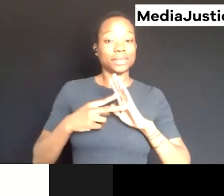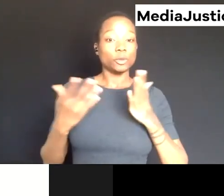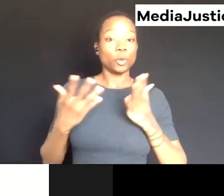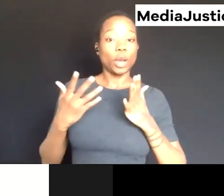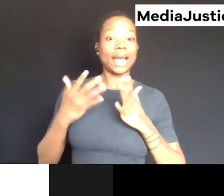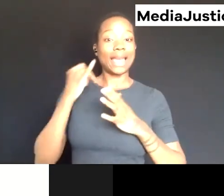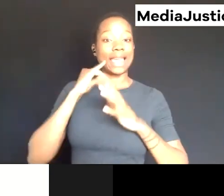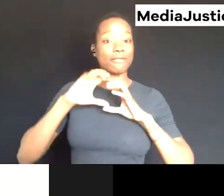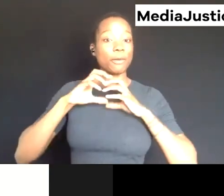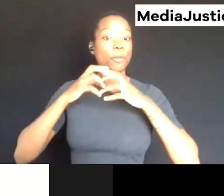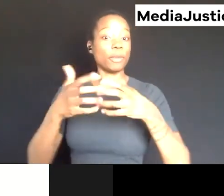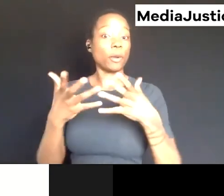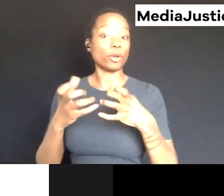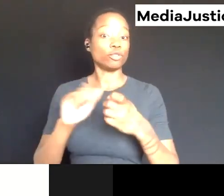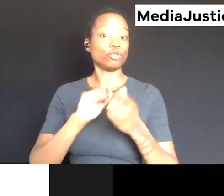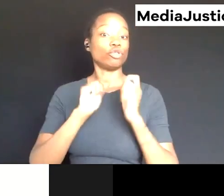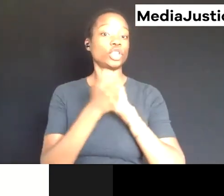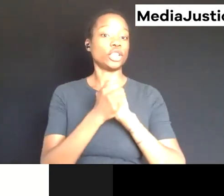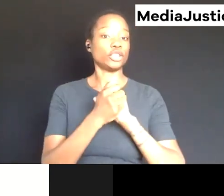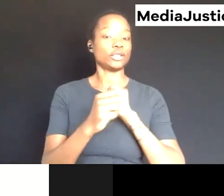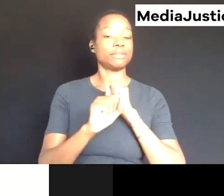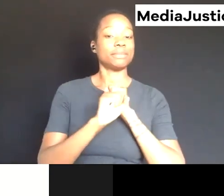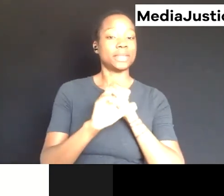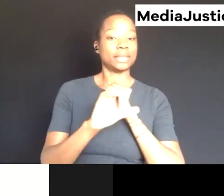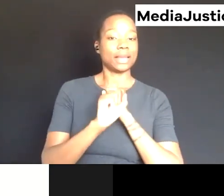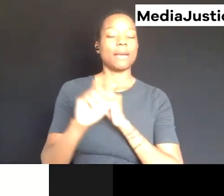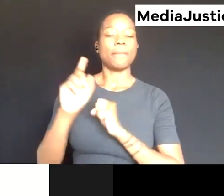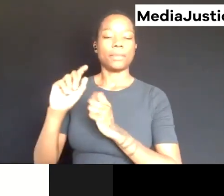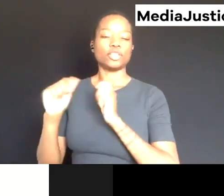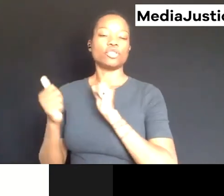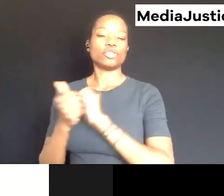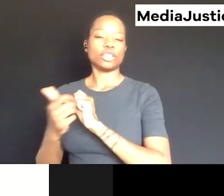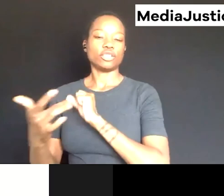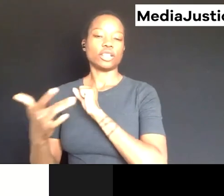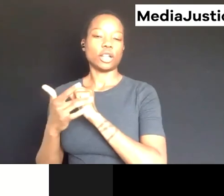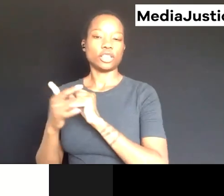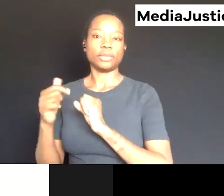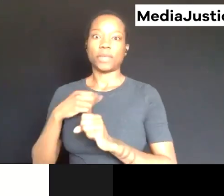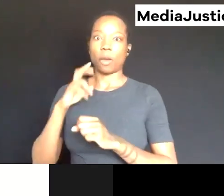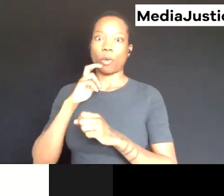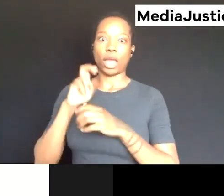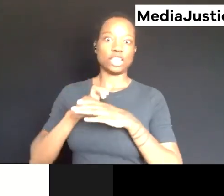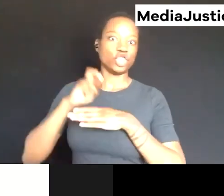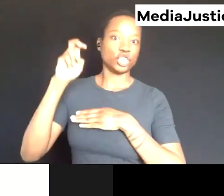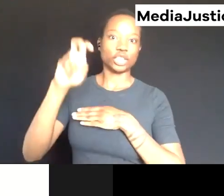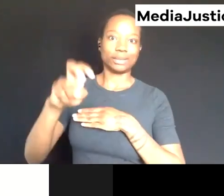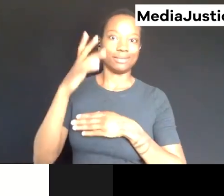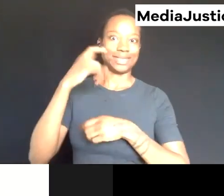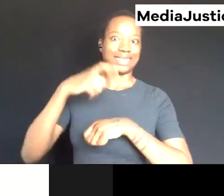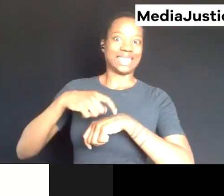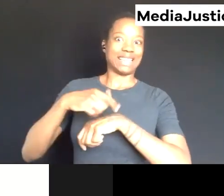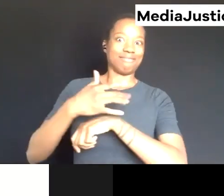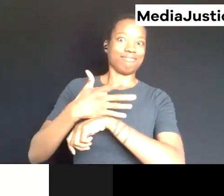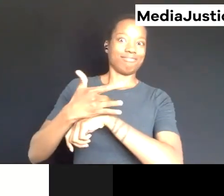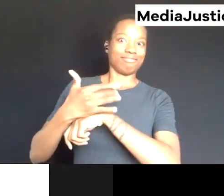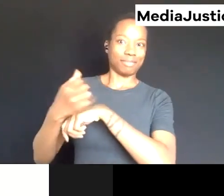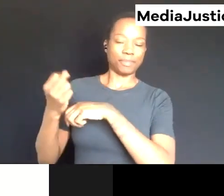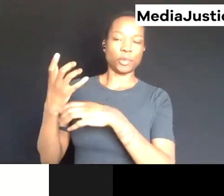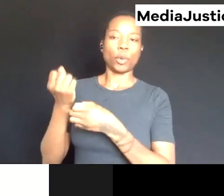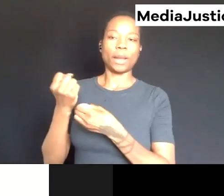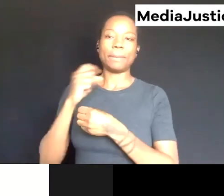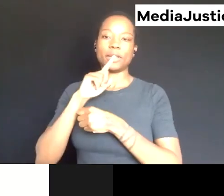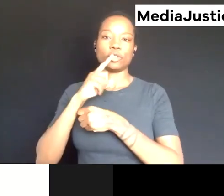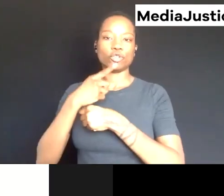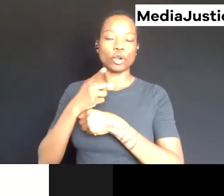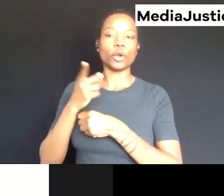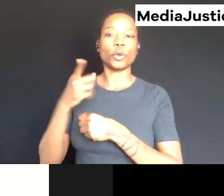technology. I'm going to jump ahead just for the sake of time because I want to make sure I let folks go on time. But I would invite you